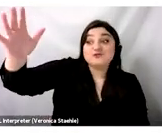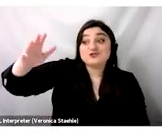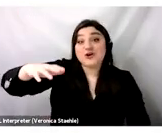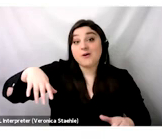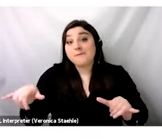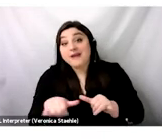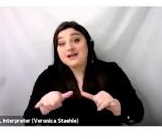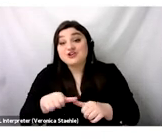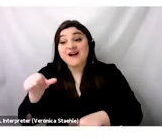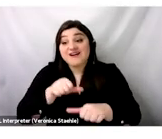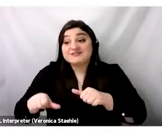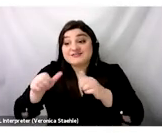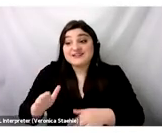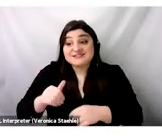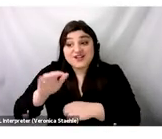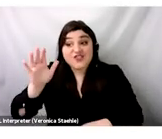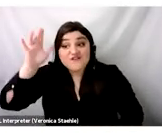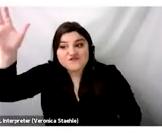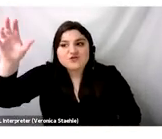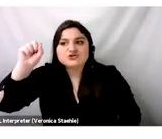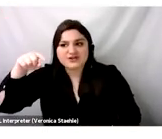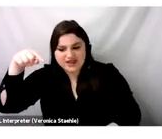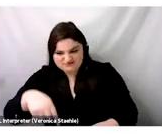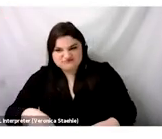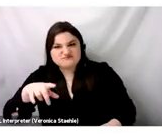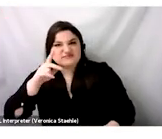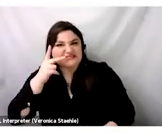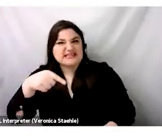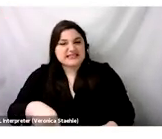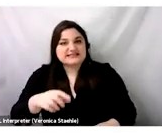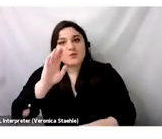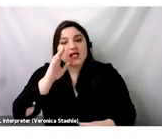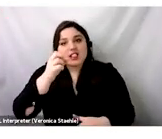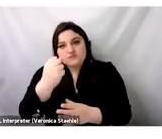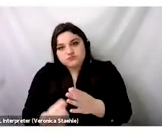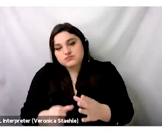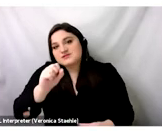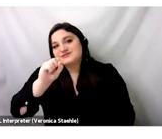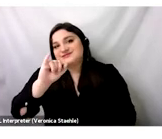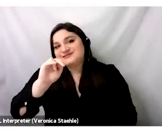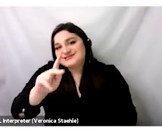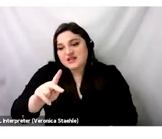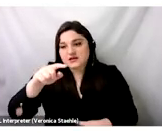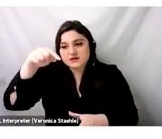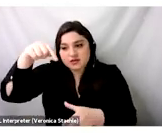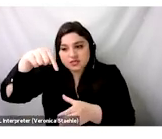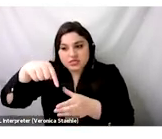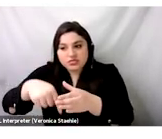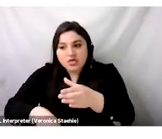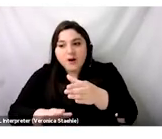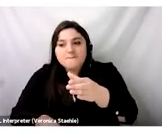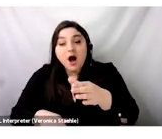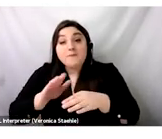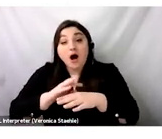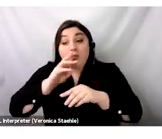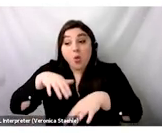of the ocean. And we liken it to smog. Dr. Marcus Erickson of Five Gyres coined this term because this concept of like, it's